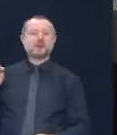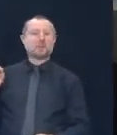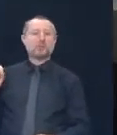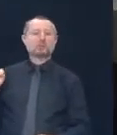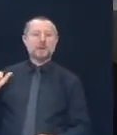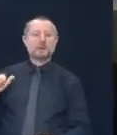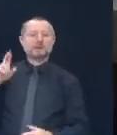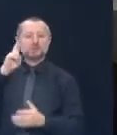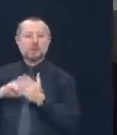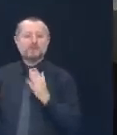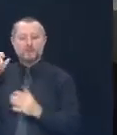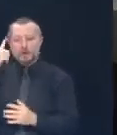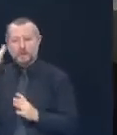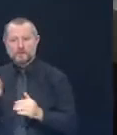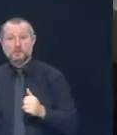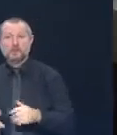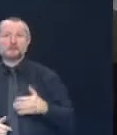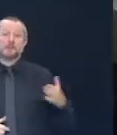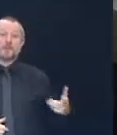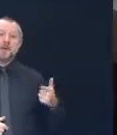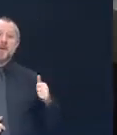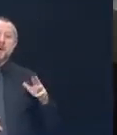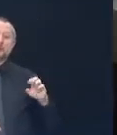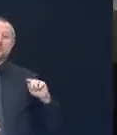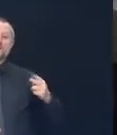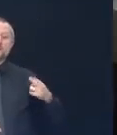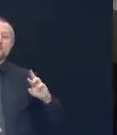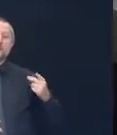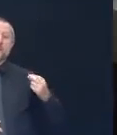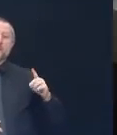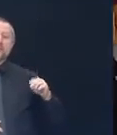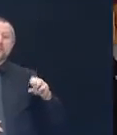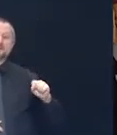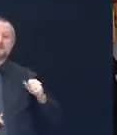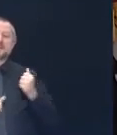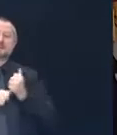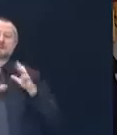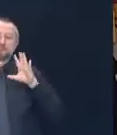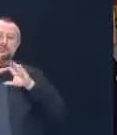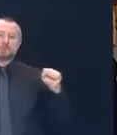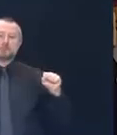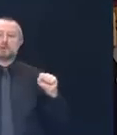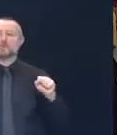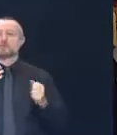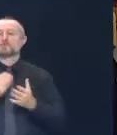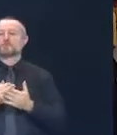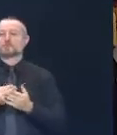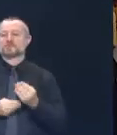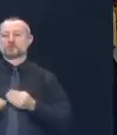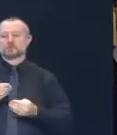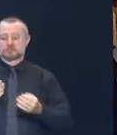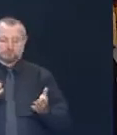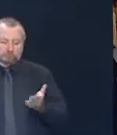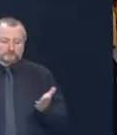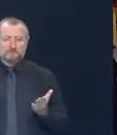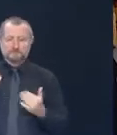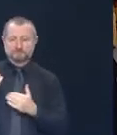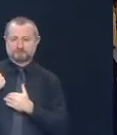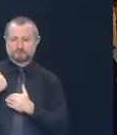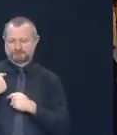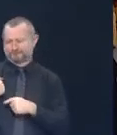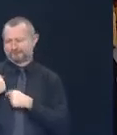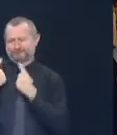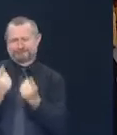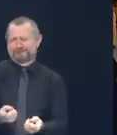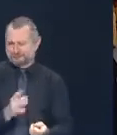left, Gareth Rose, Deputy Superintendent for the Department of Financial Services, who's been working with us on this project over the